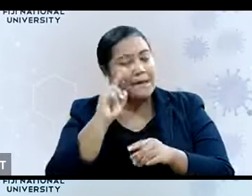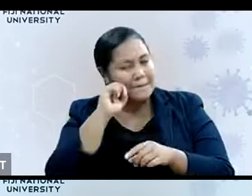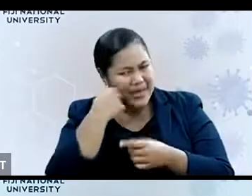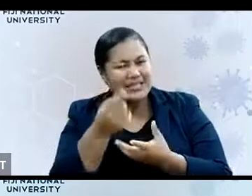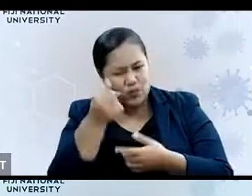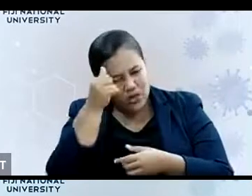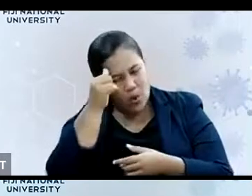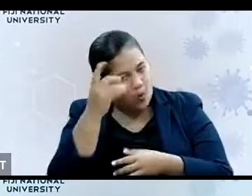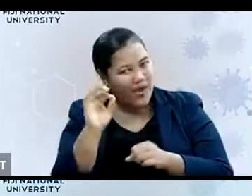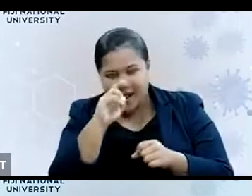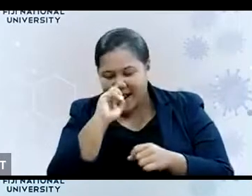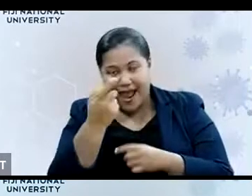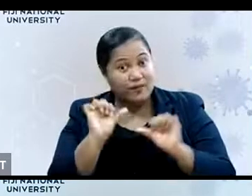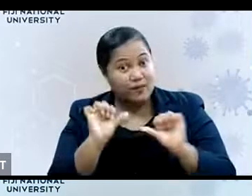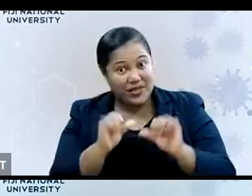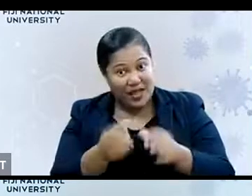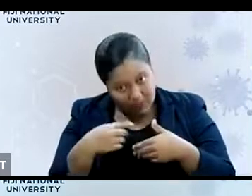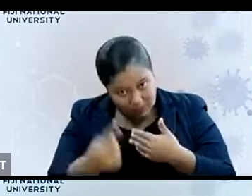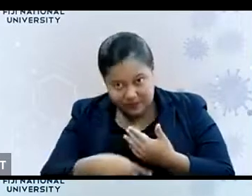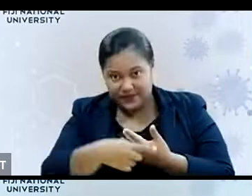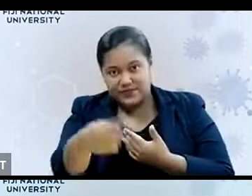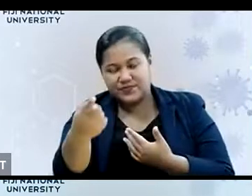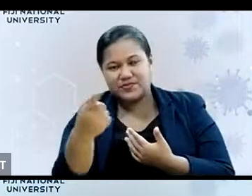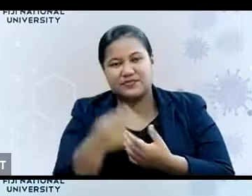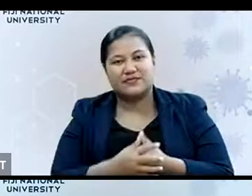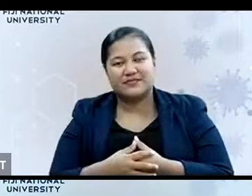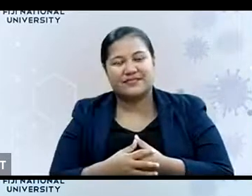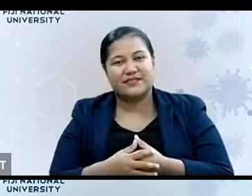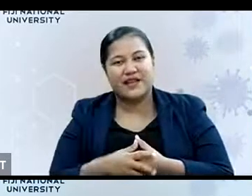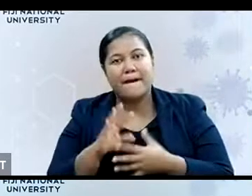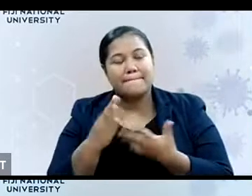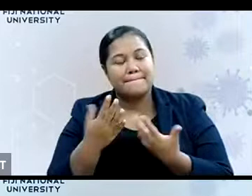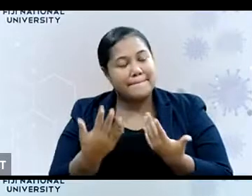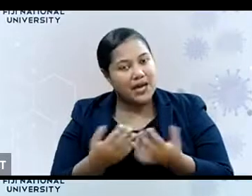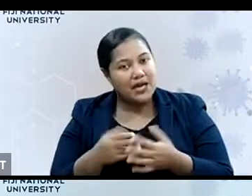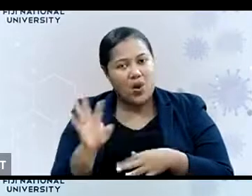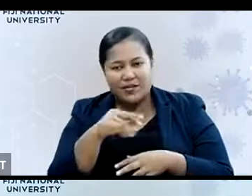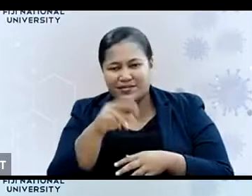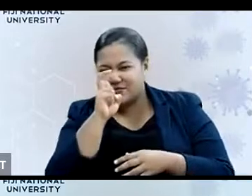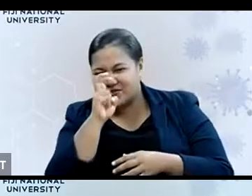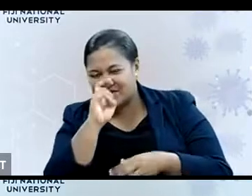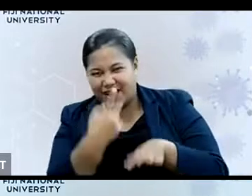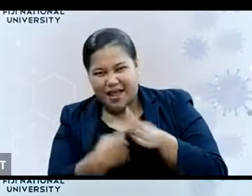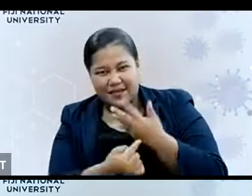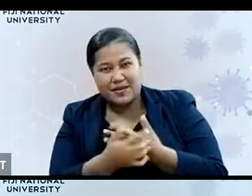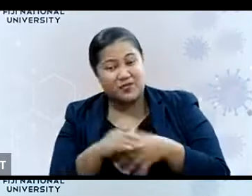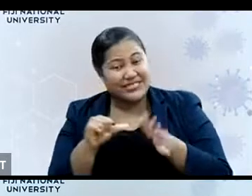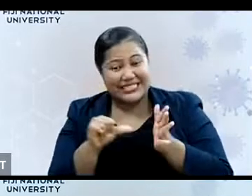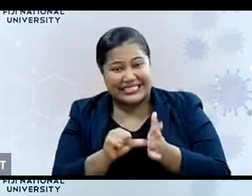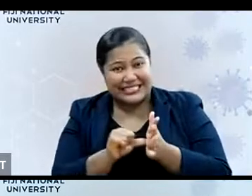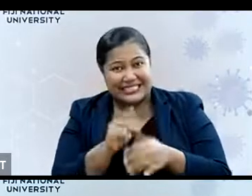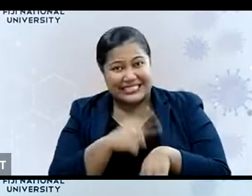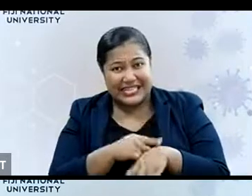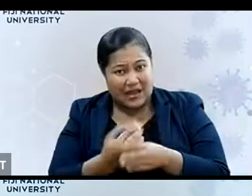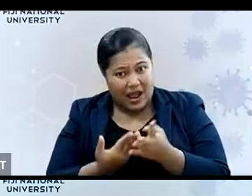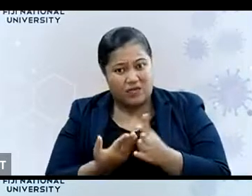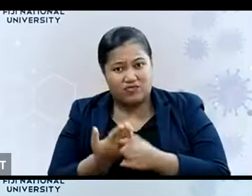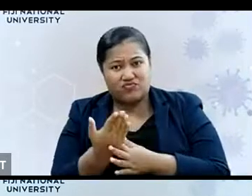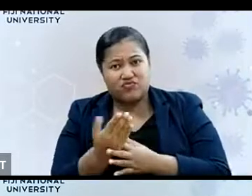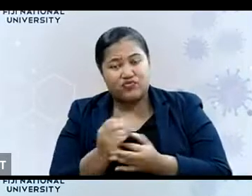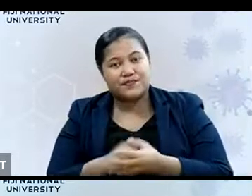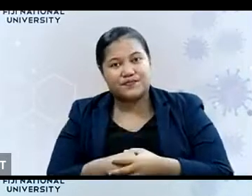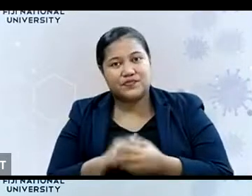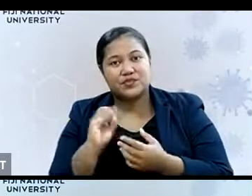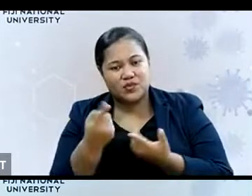course, the way out of all the restrictions and, you know, difficult times that we've had to go through, and I know that's